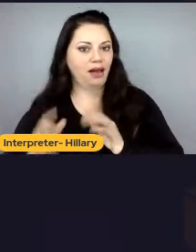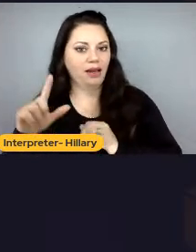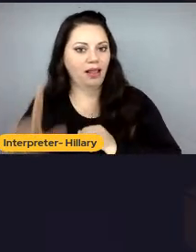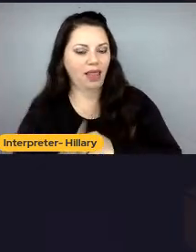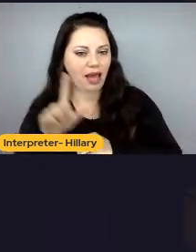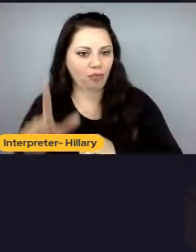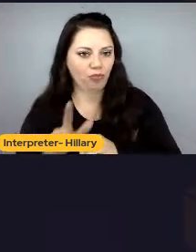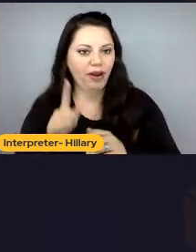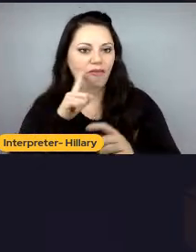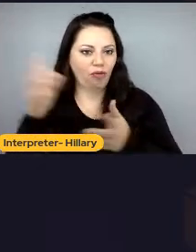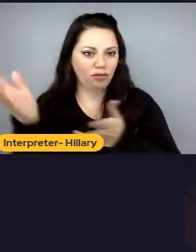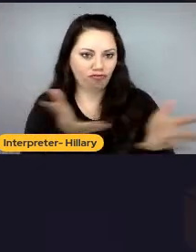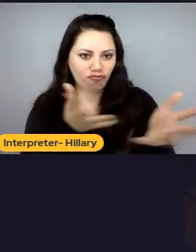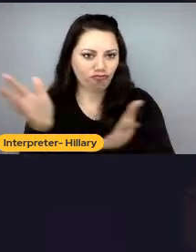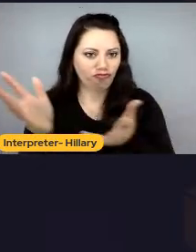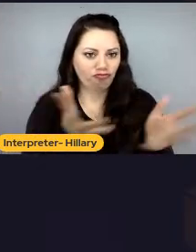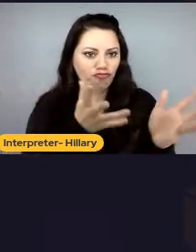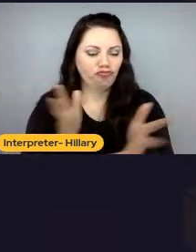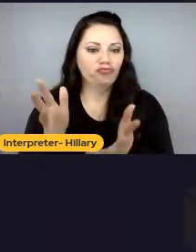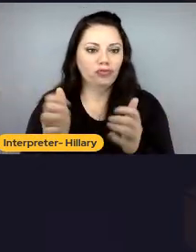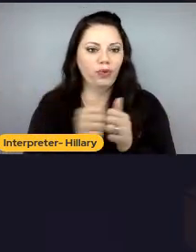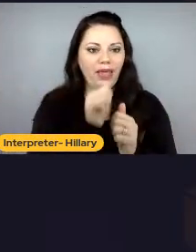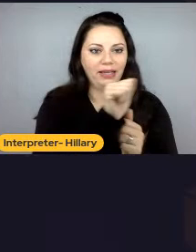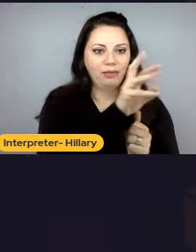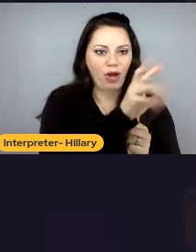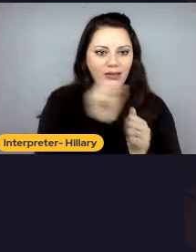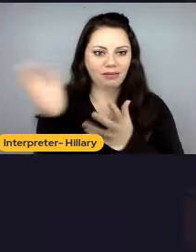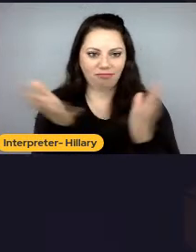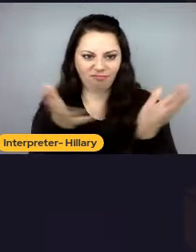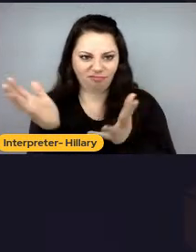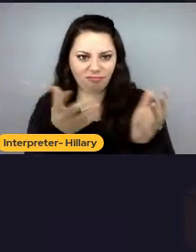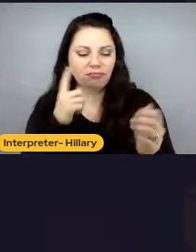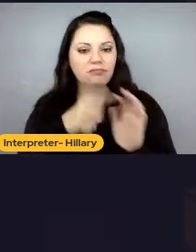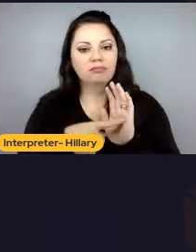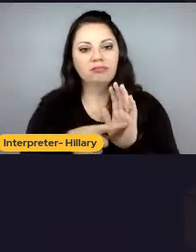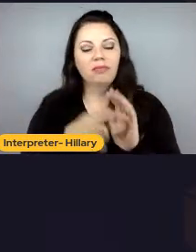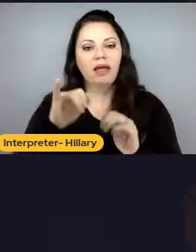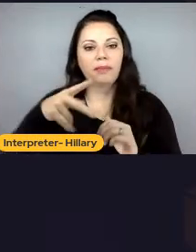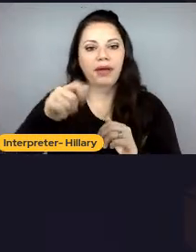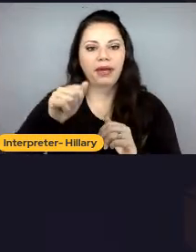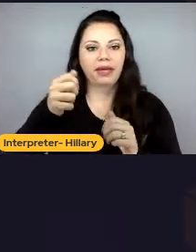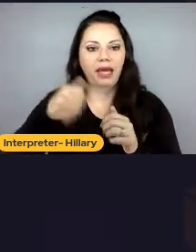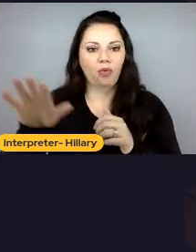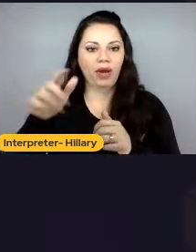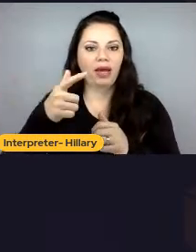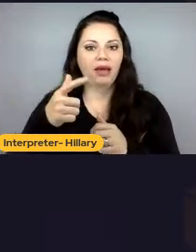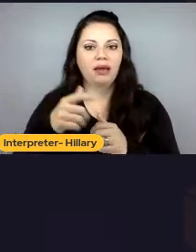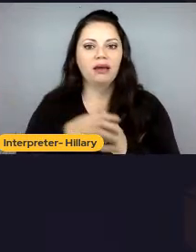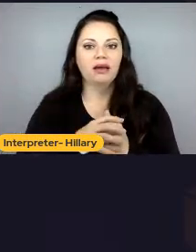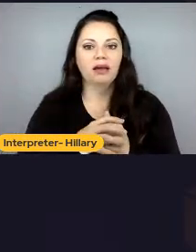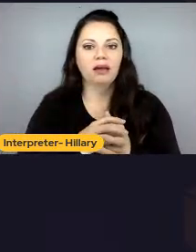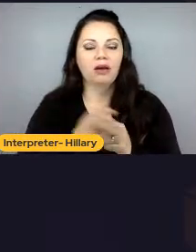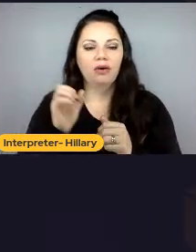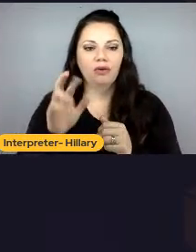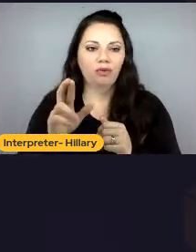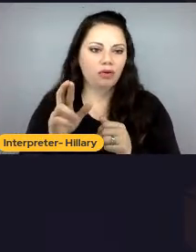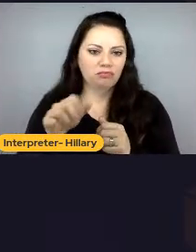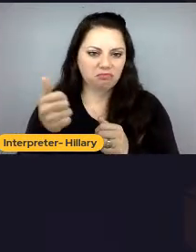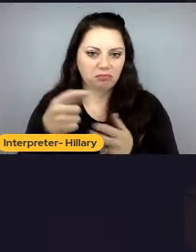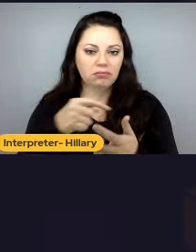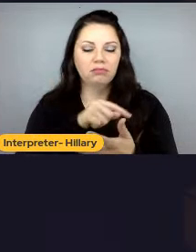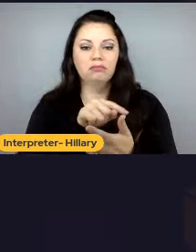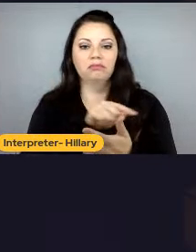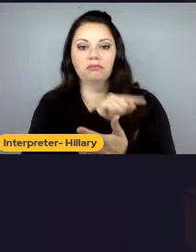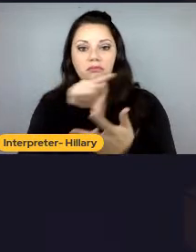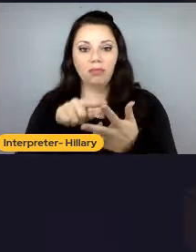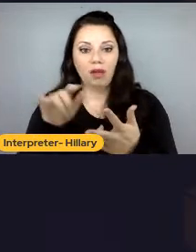facilitating the interaction with AWS services, such as API Gateway, Cognito, or AWS AppSync. It's